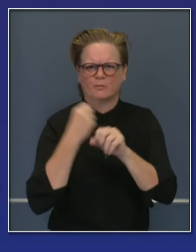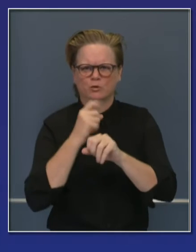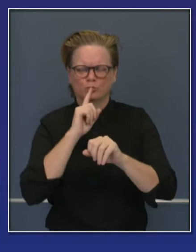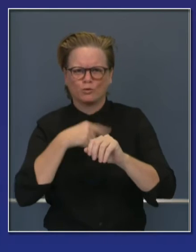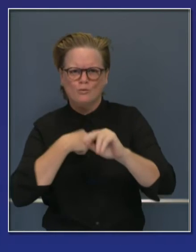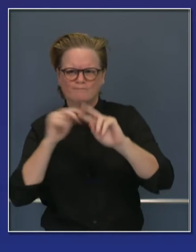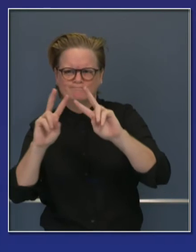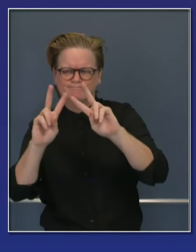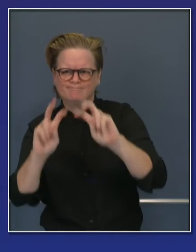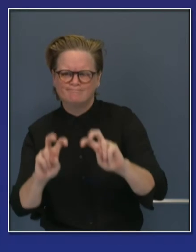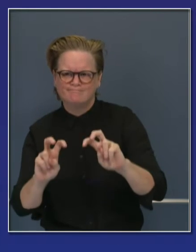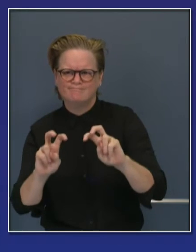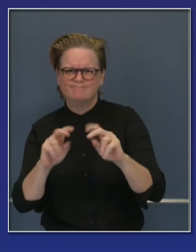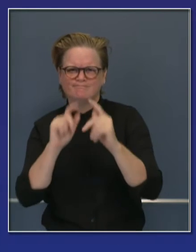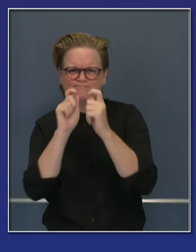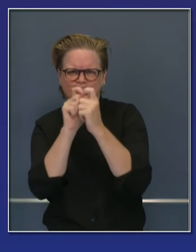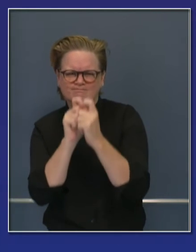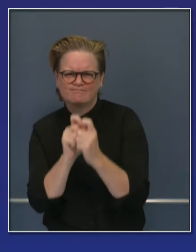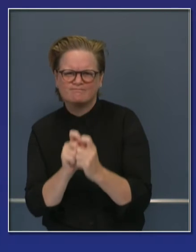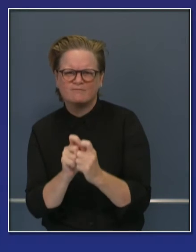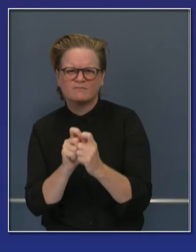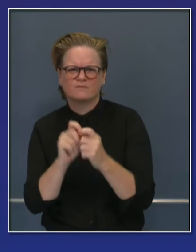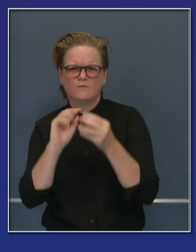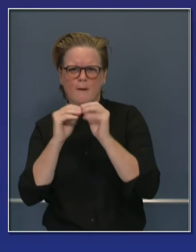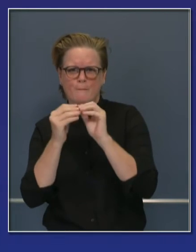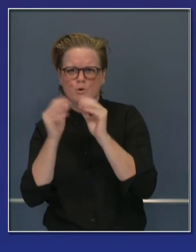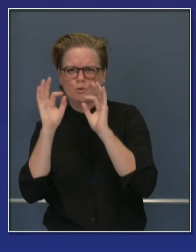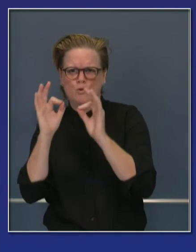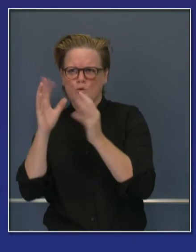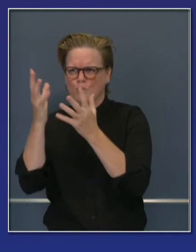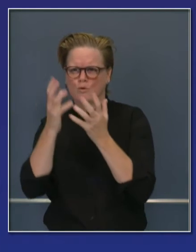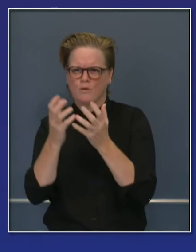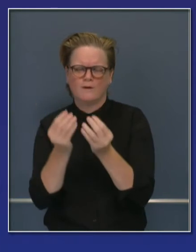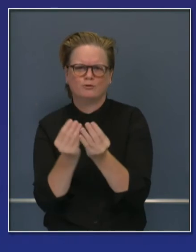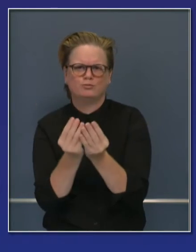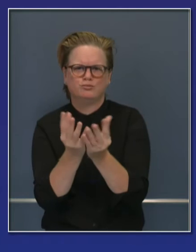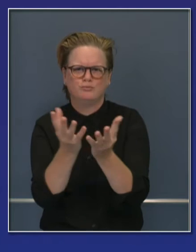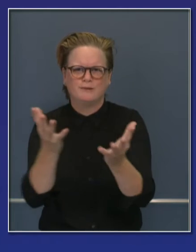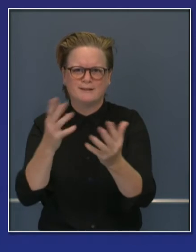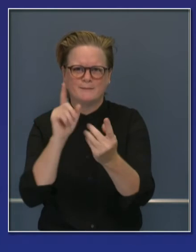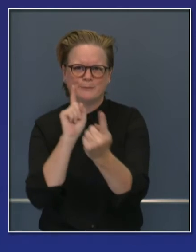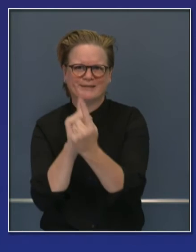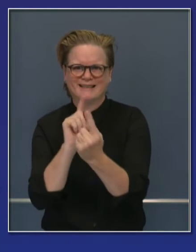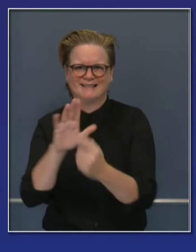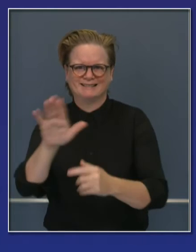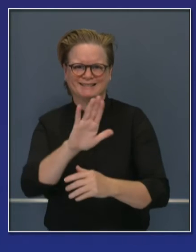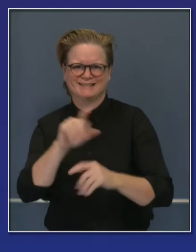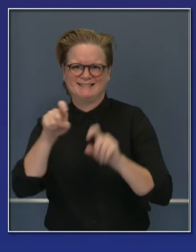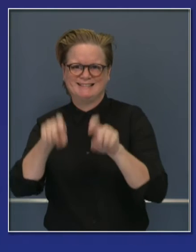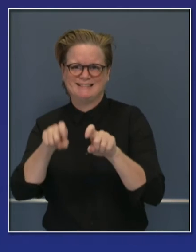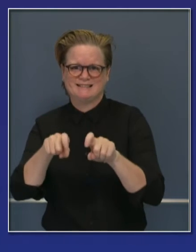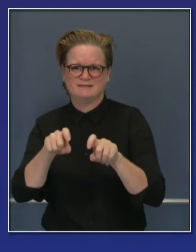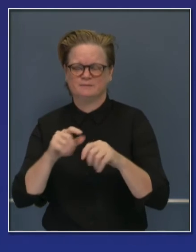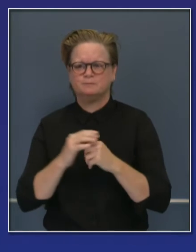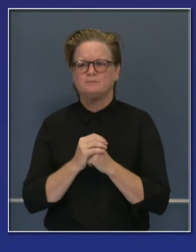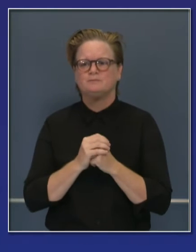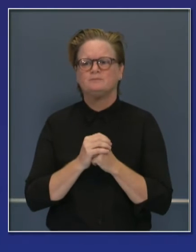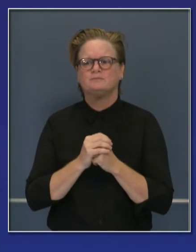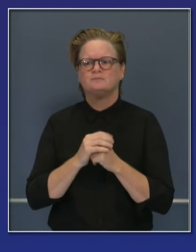more specificity. It's not just a plan to identify 2.4 million people. We're breaking down a subset of who